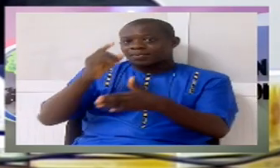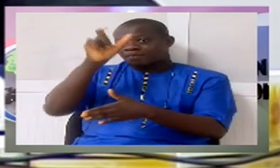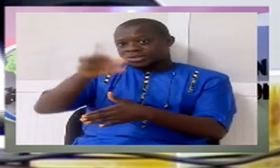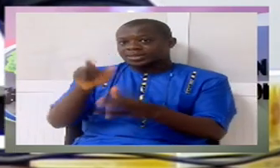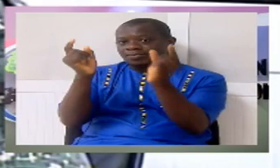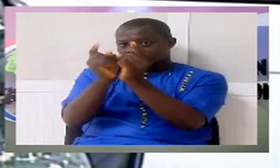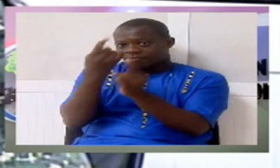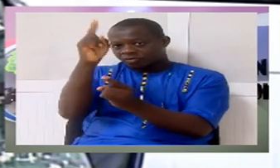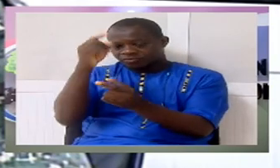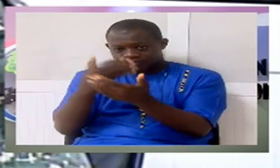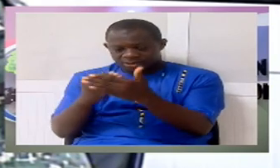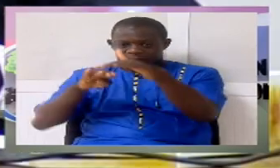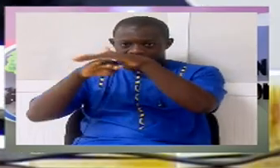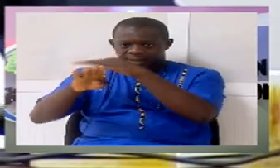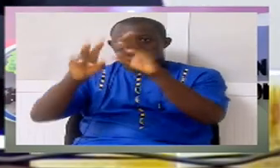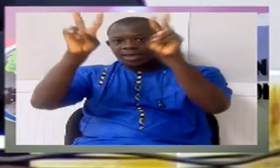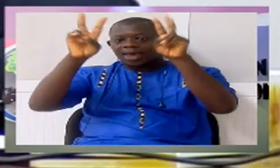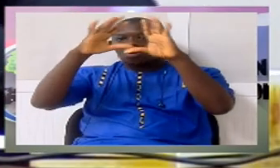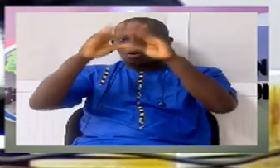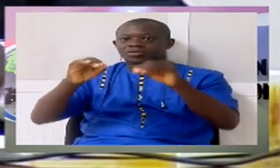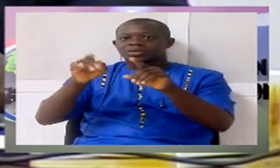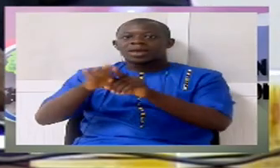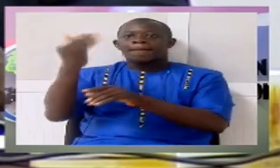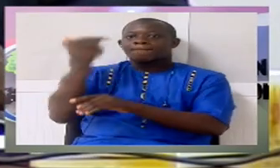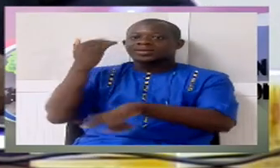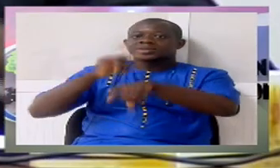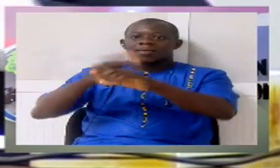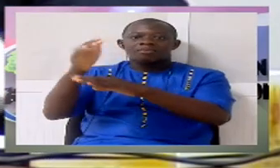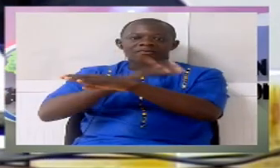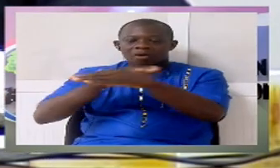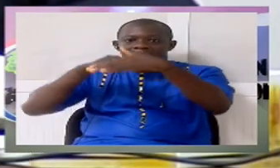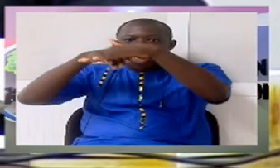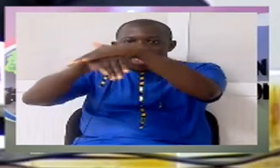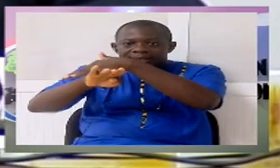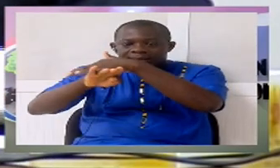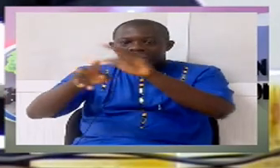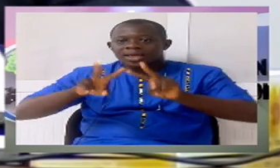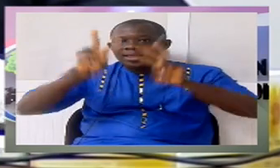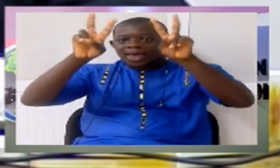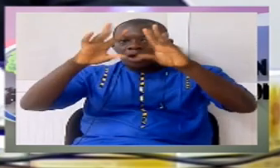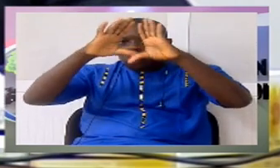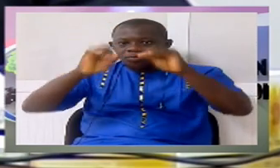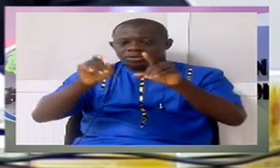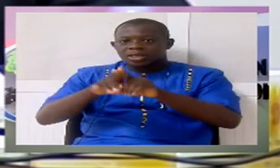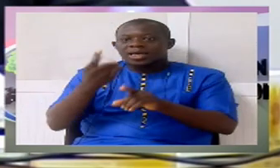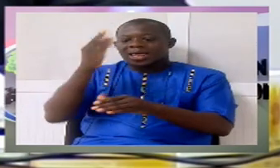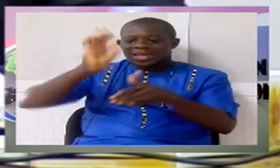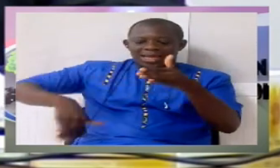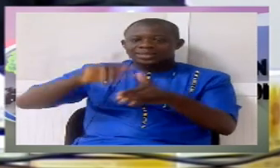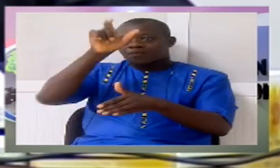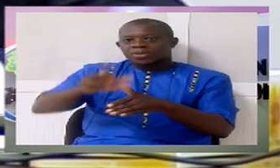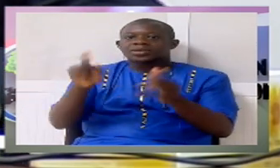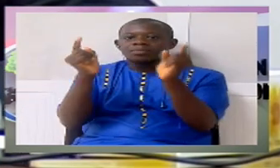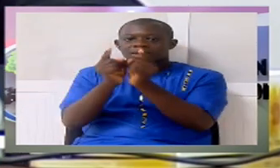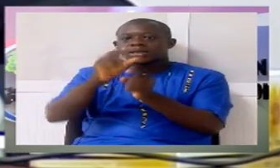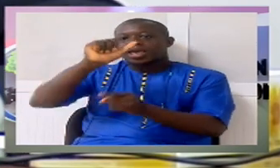That time, before you enter Yajame's office, Almamo would be the last person you would meet before entering